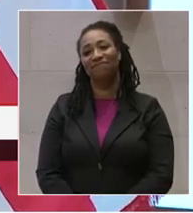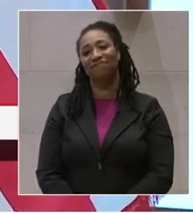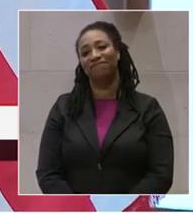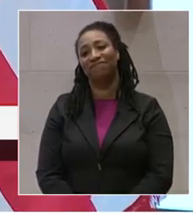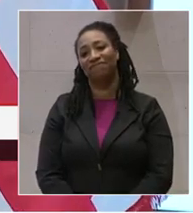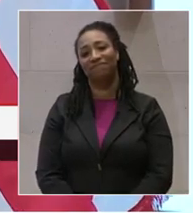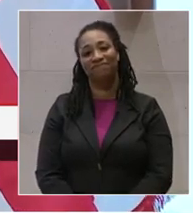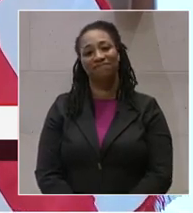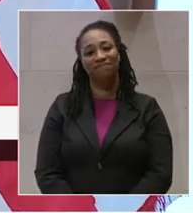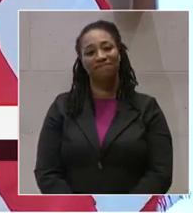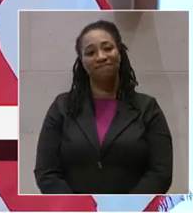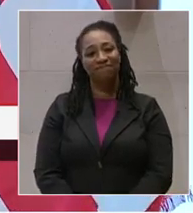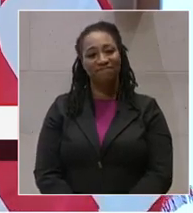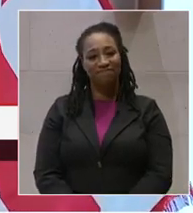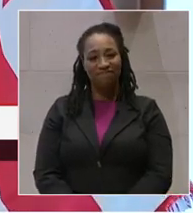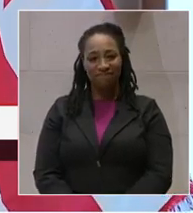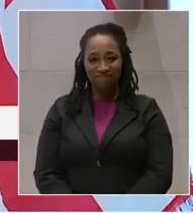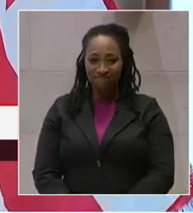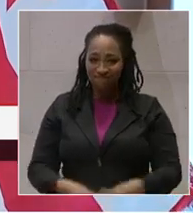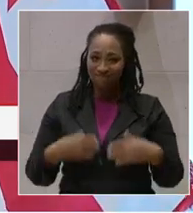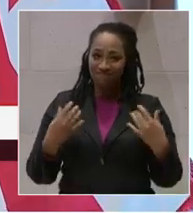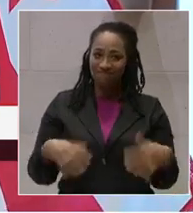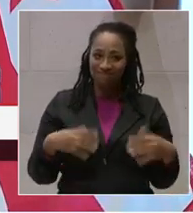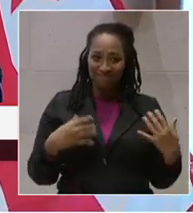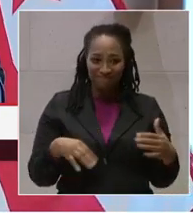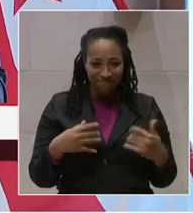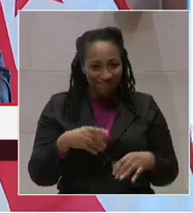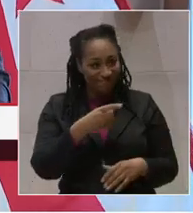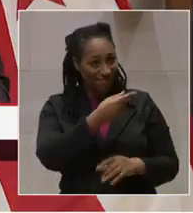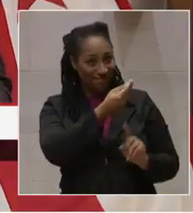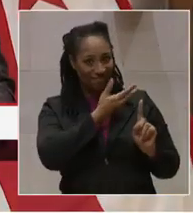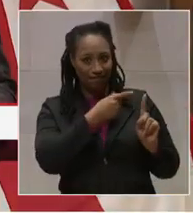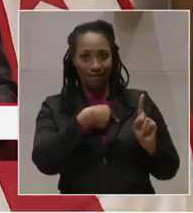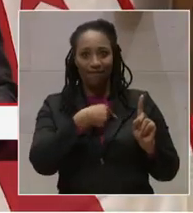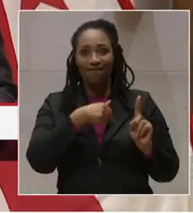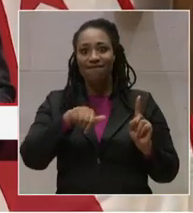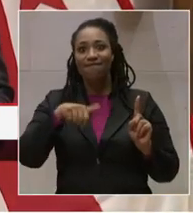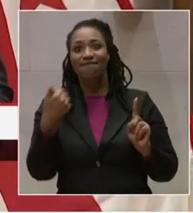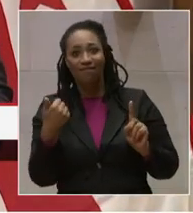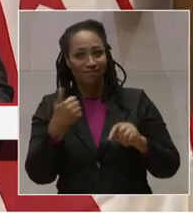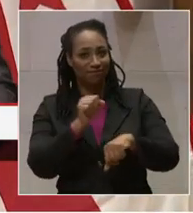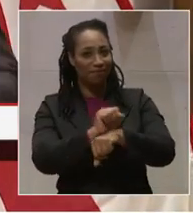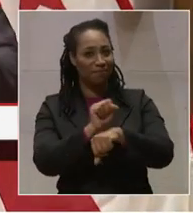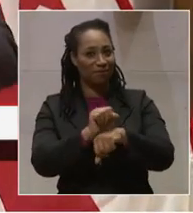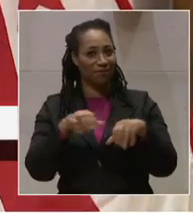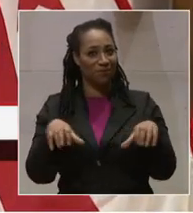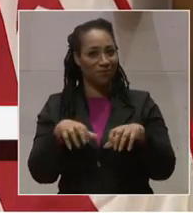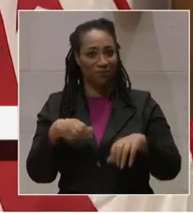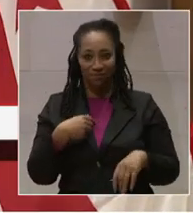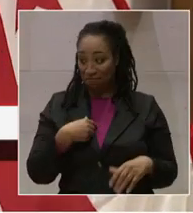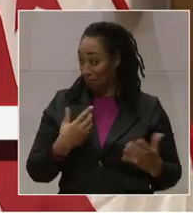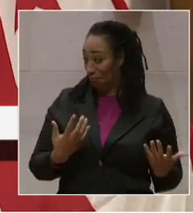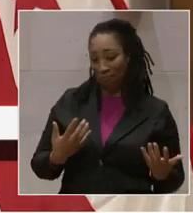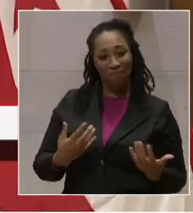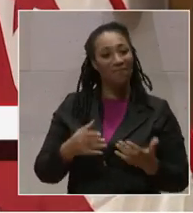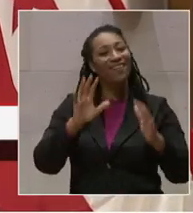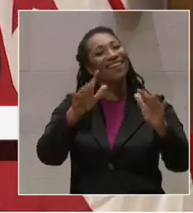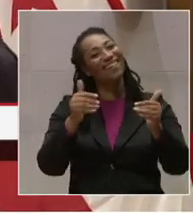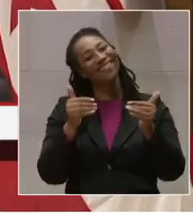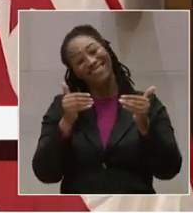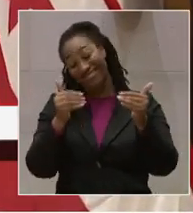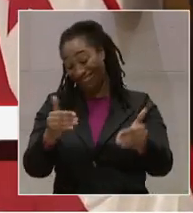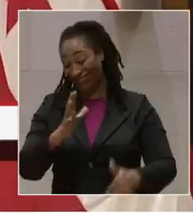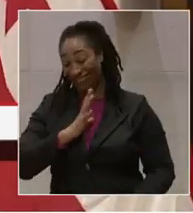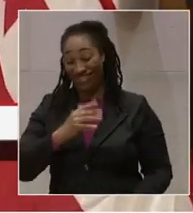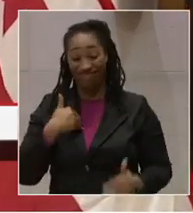All right, I've been told I got another job. I get paid for it, so I am going to do that. Michael, give me my notes